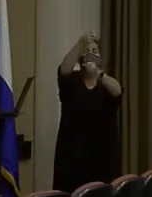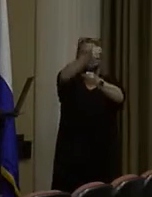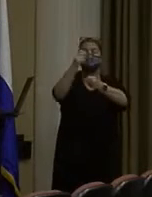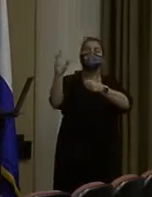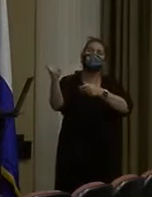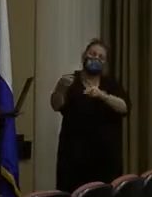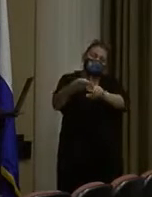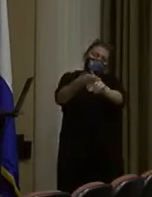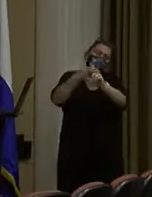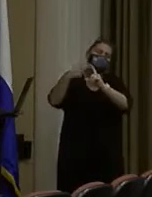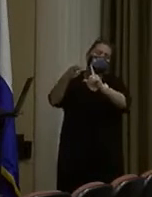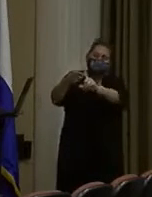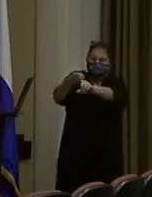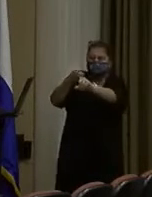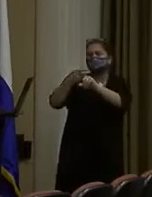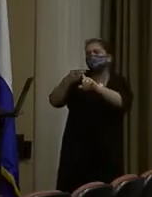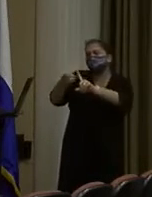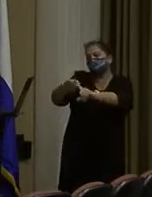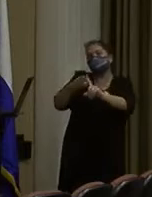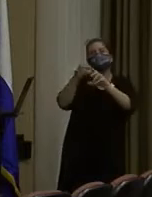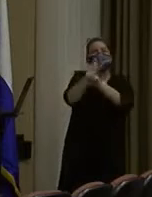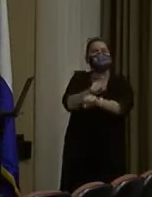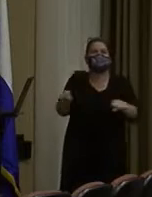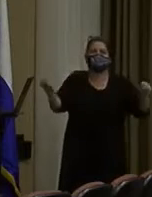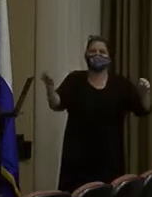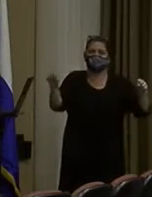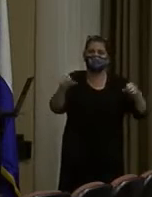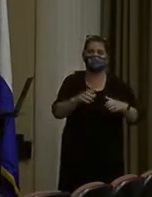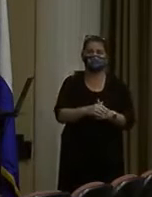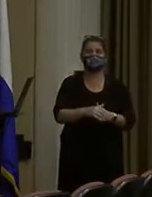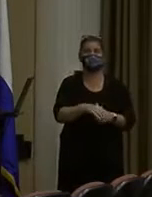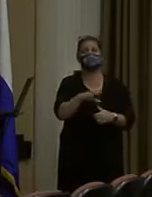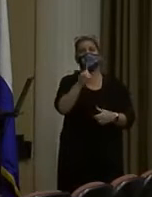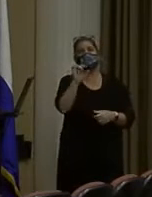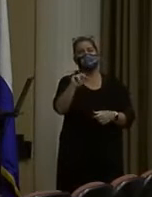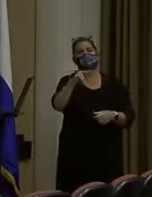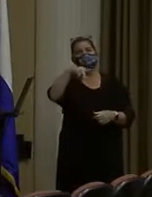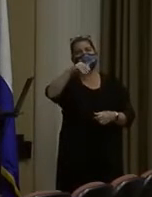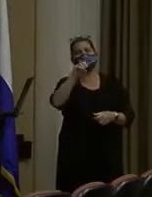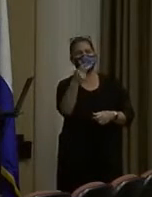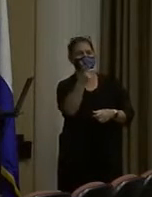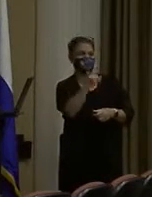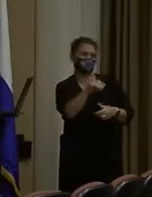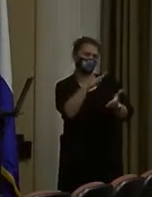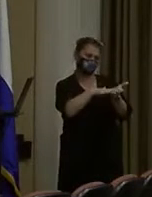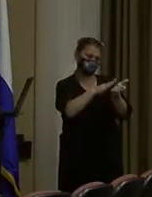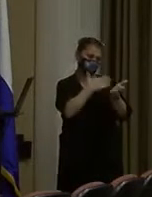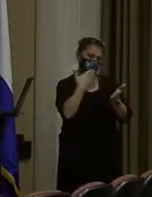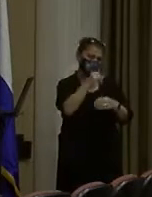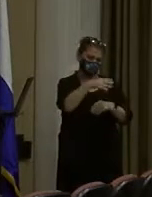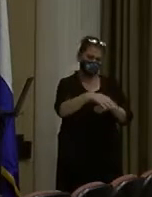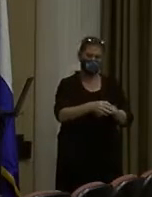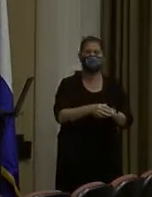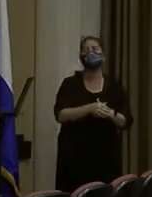sync, and we're pulling them to shore, right? Give Dean Porcelli a hand, please.